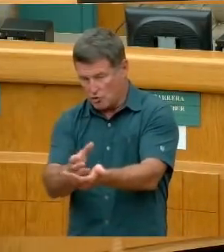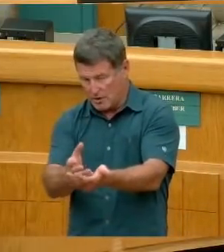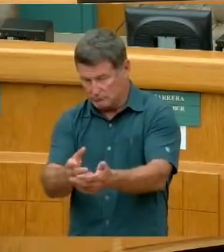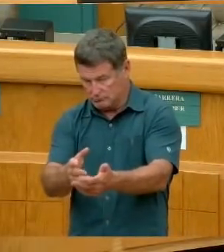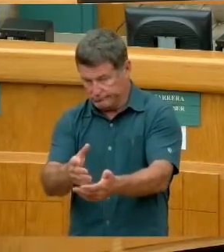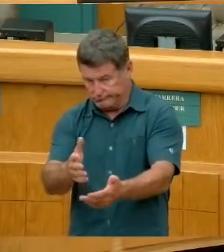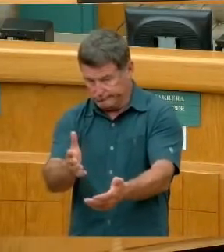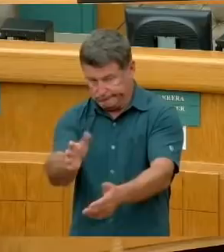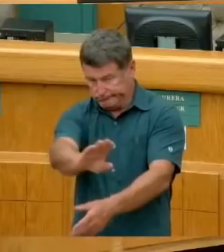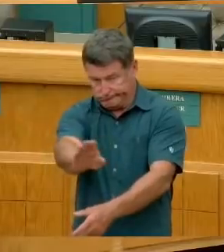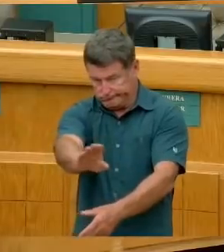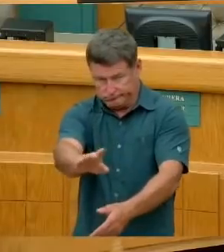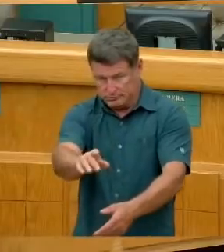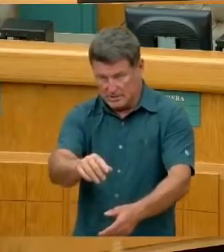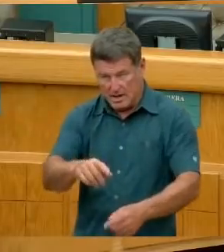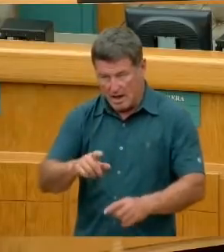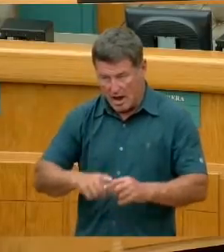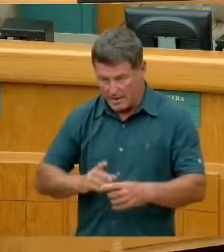unfortunate situation.